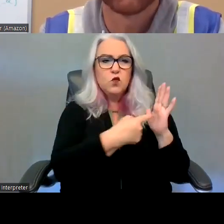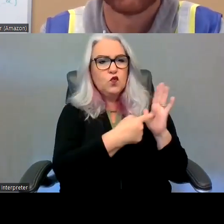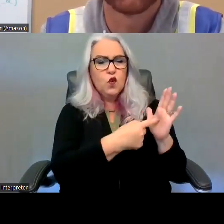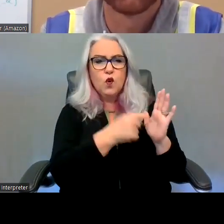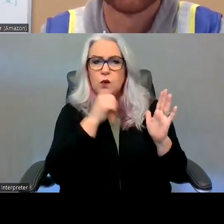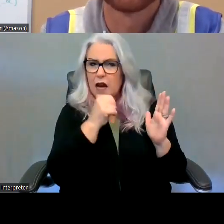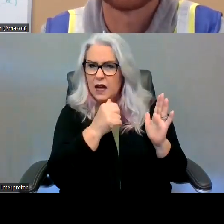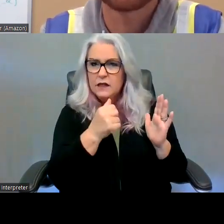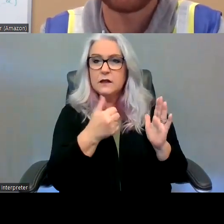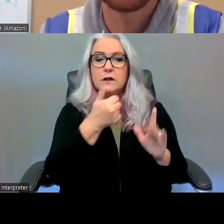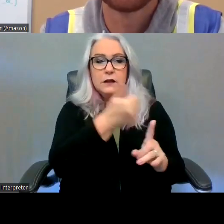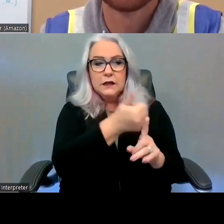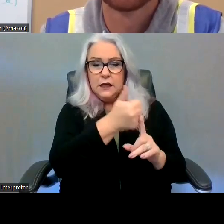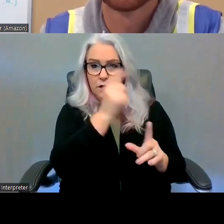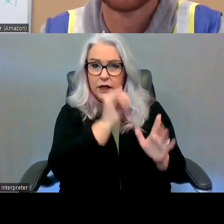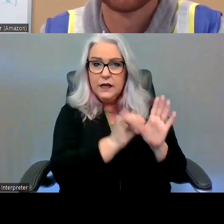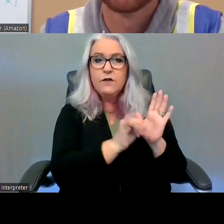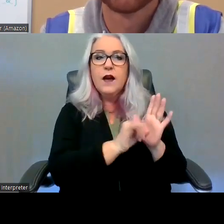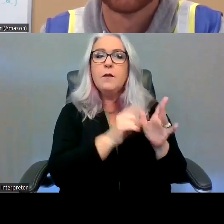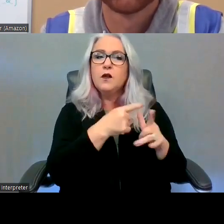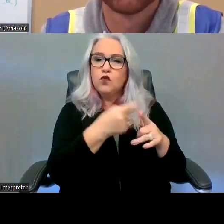through the process.